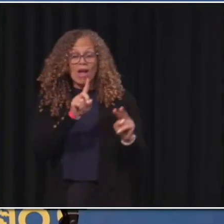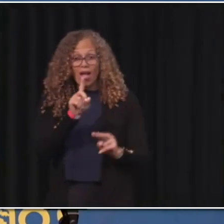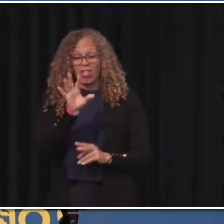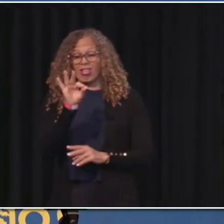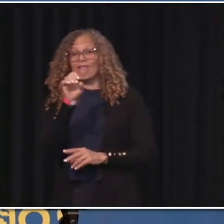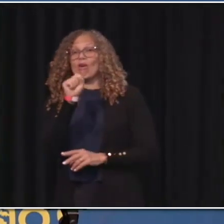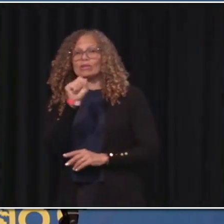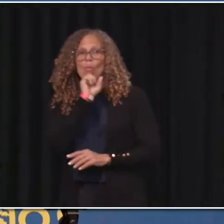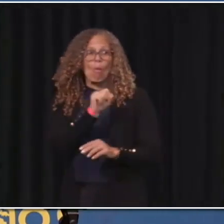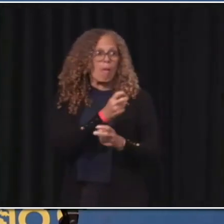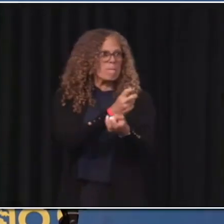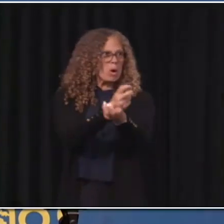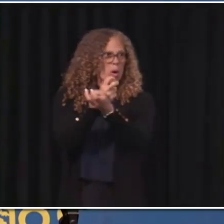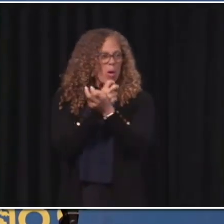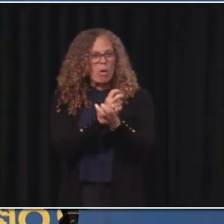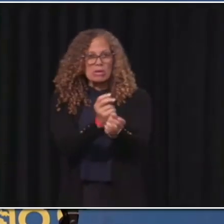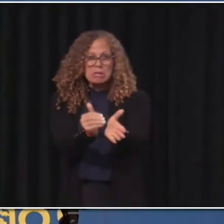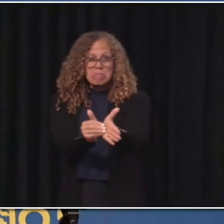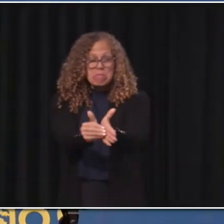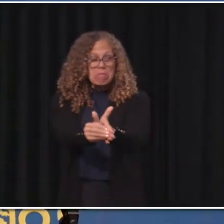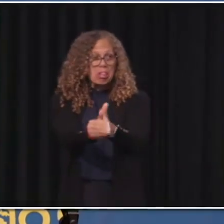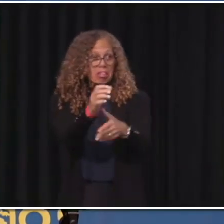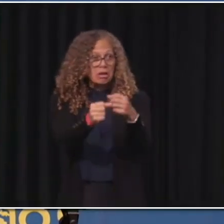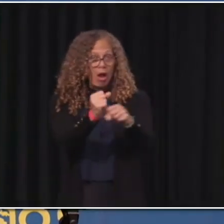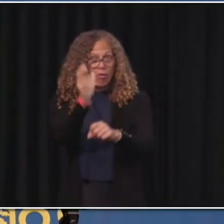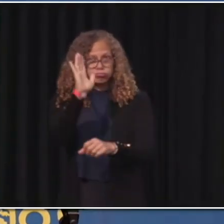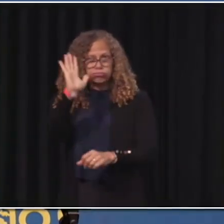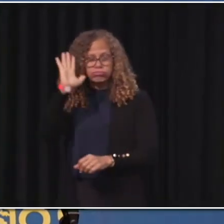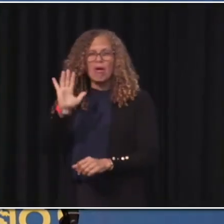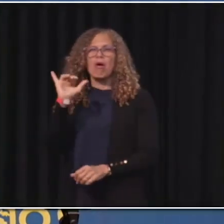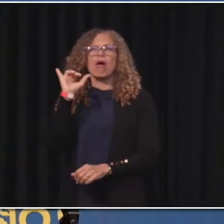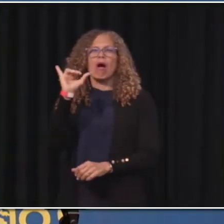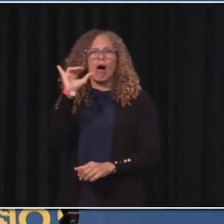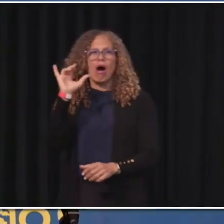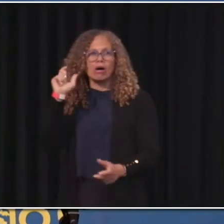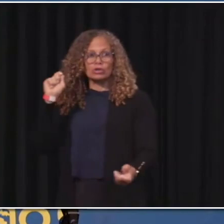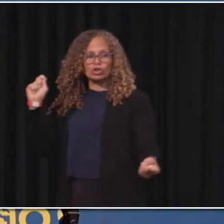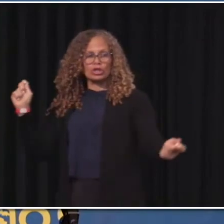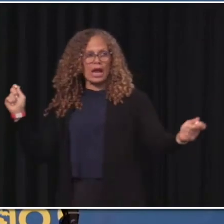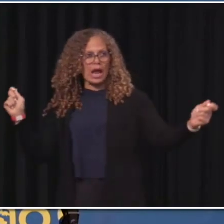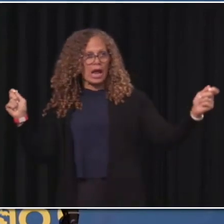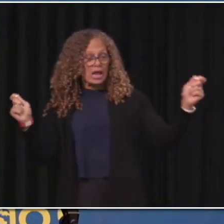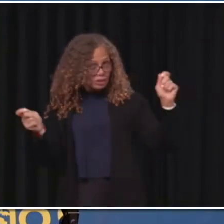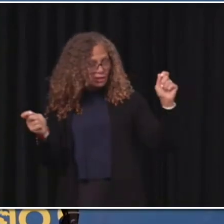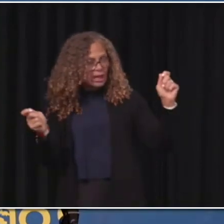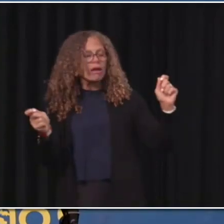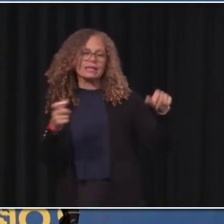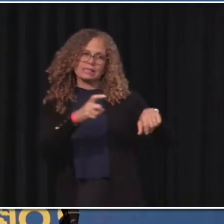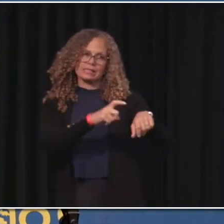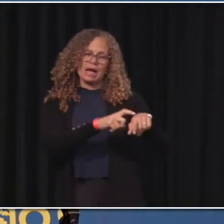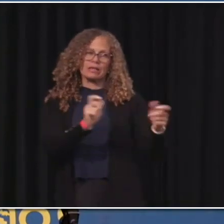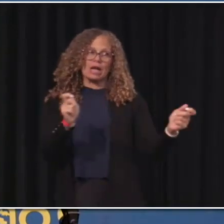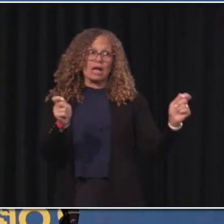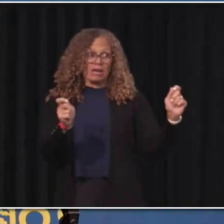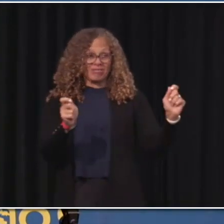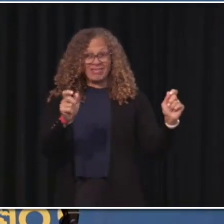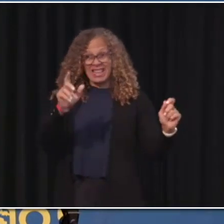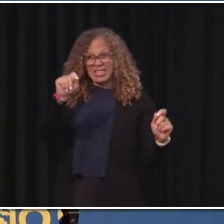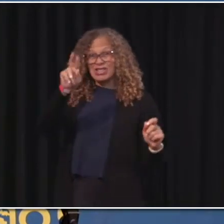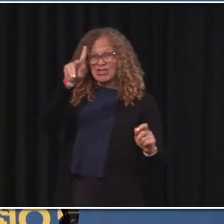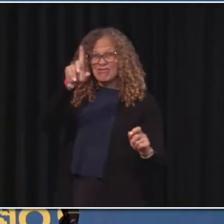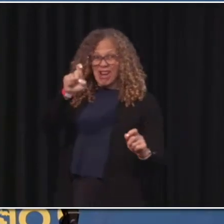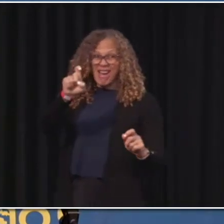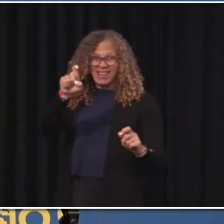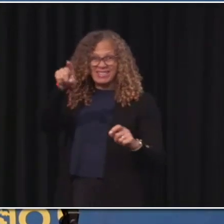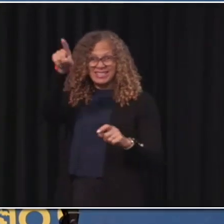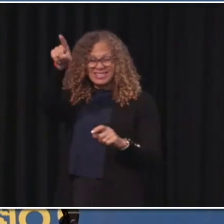that are a few million years old to remind us that change takes time. And there's even a T-Rex up there.